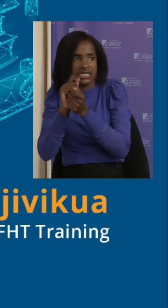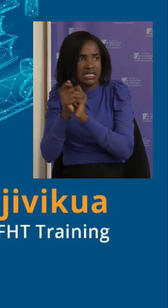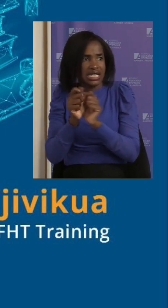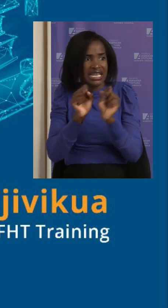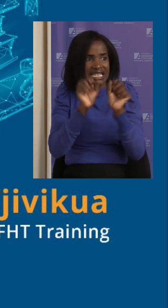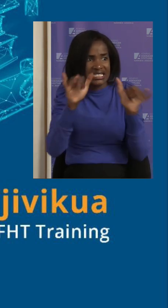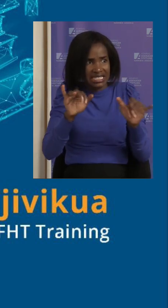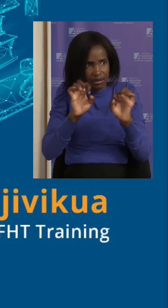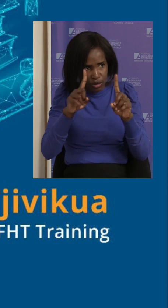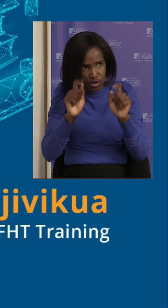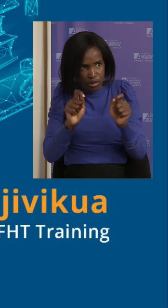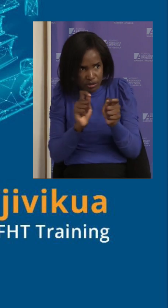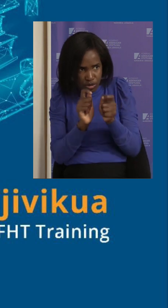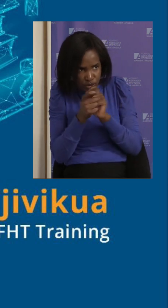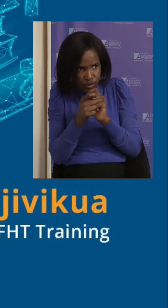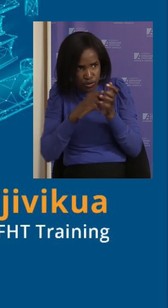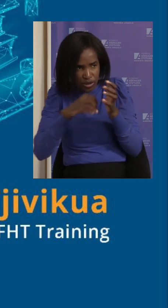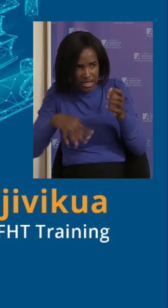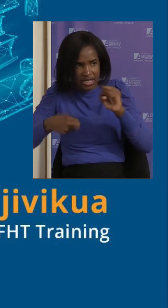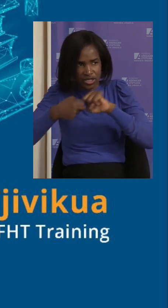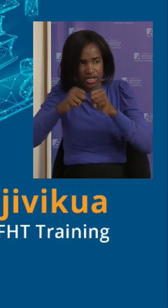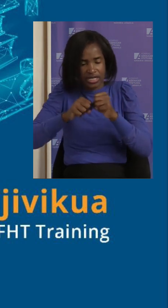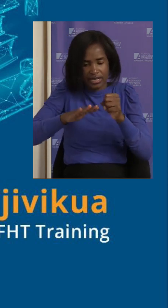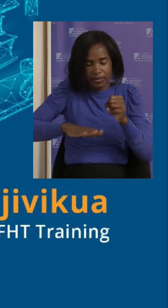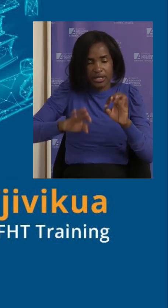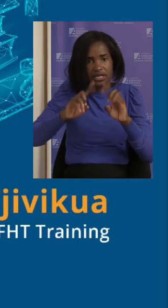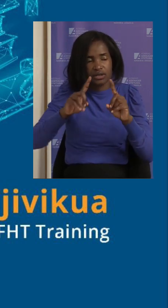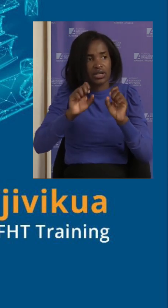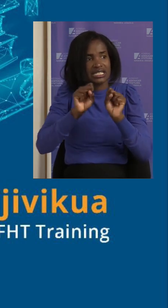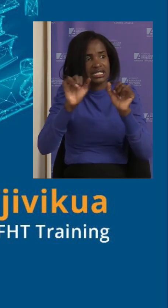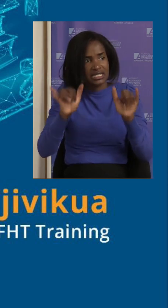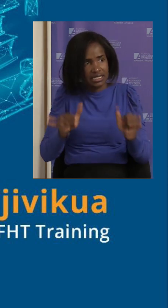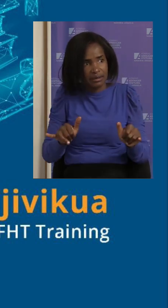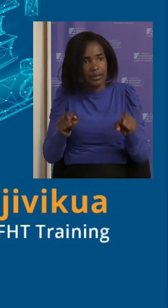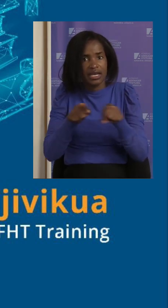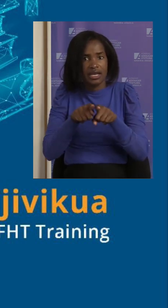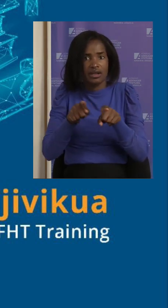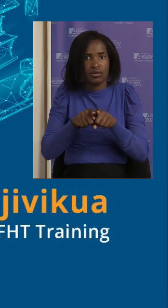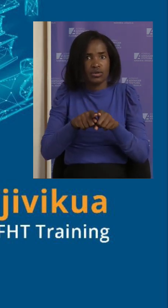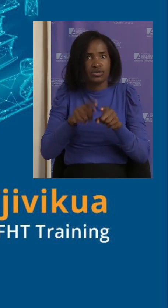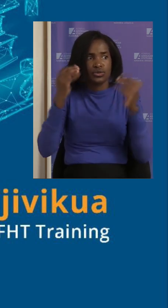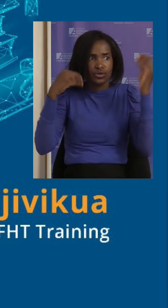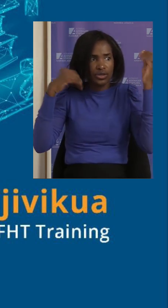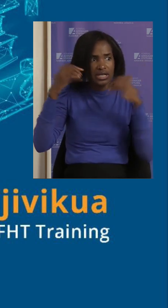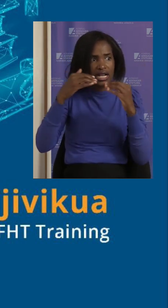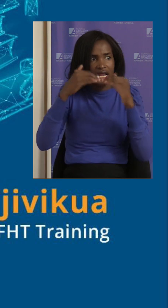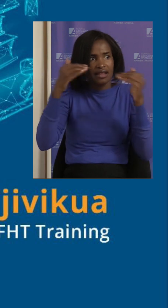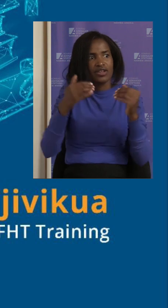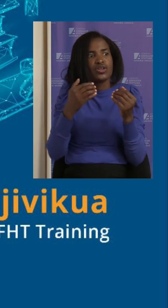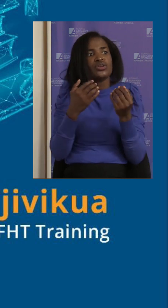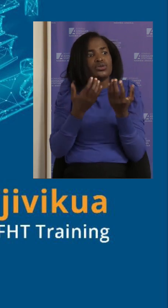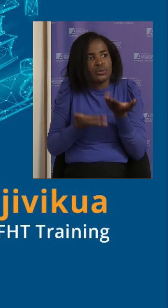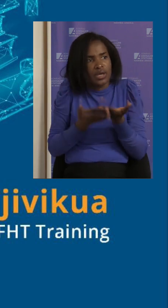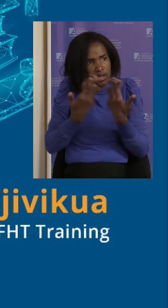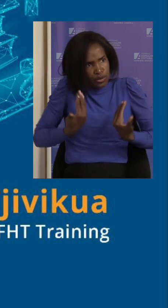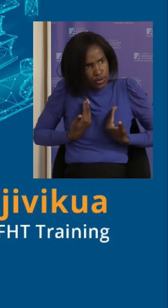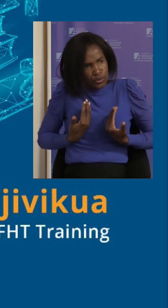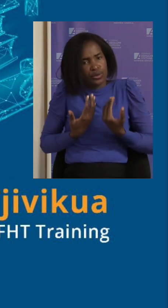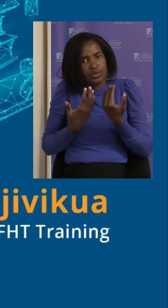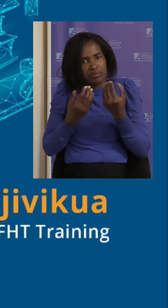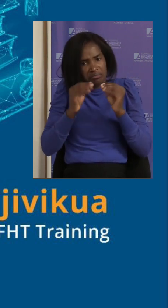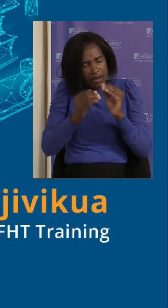must be reformed to address challenges in the basic education system as well as tertiary level in order to address the skills needed for